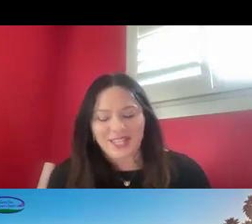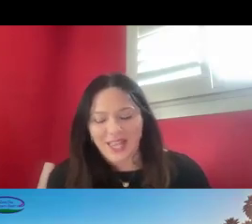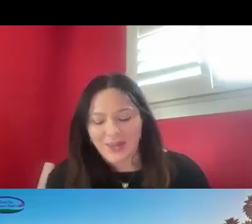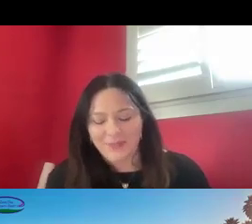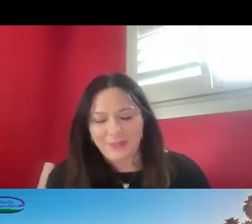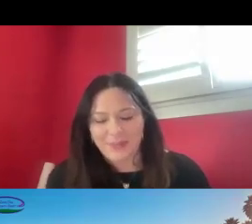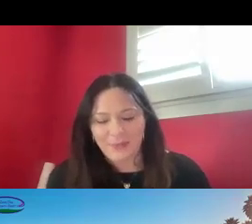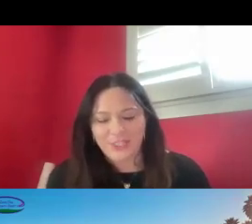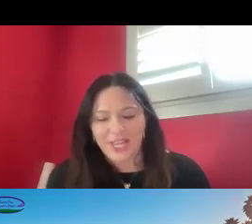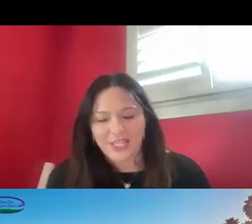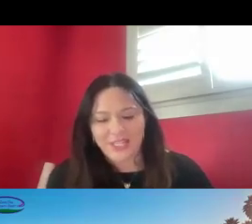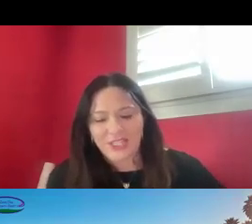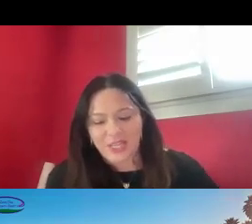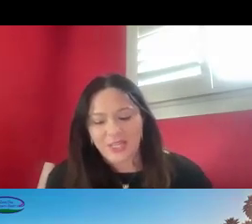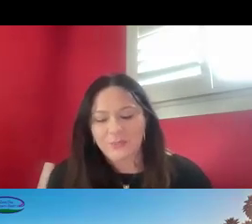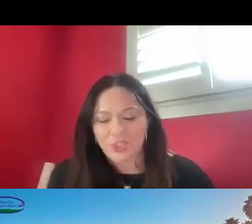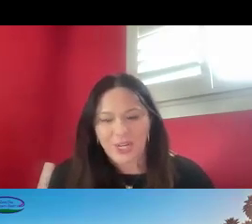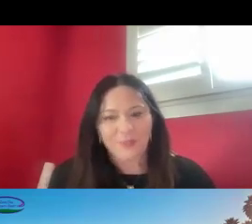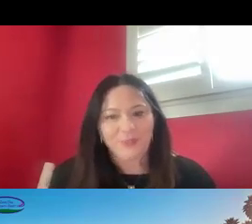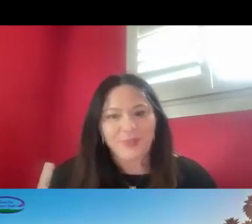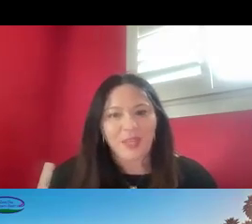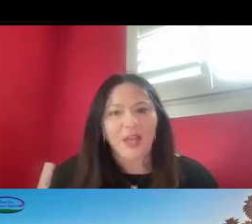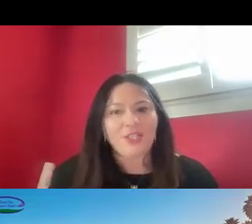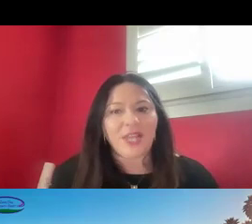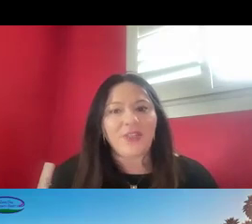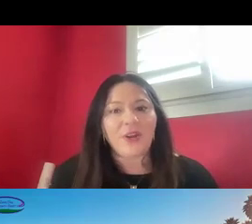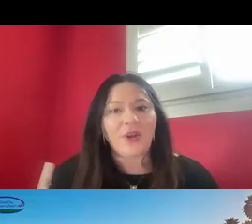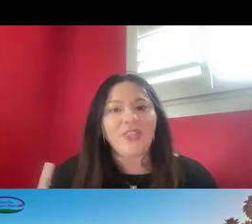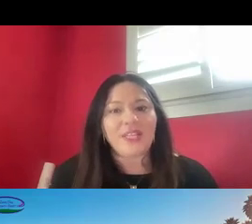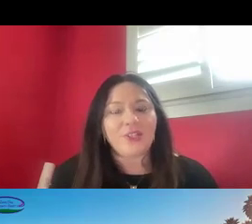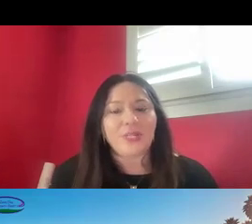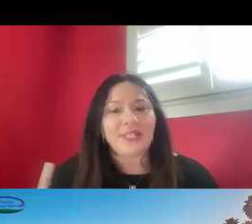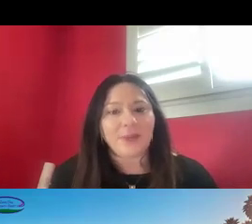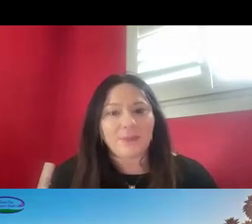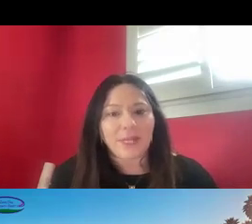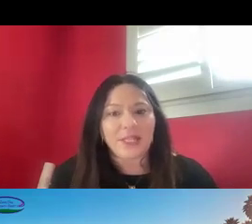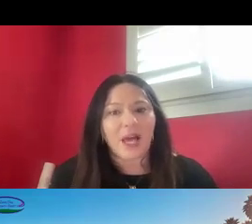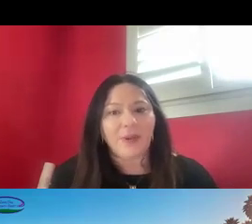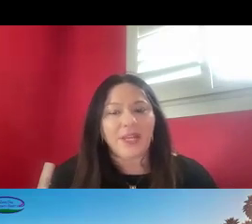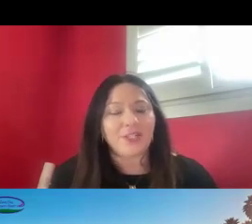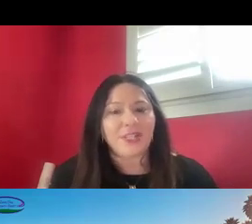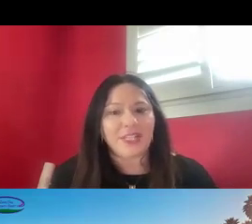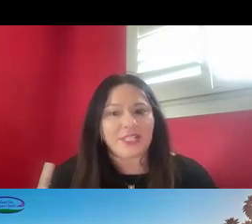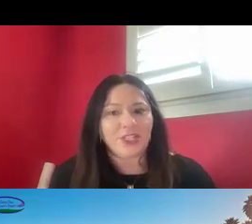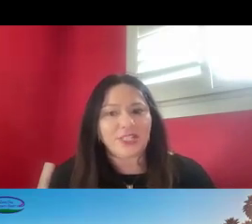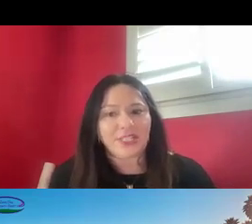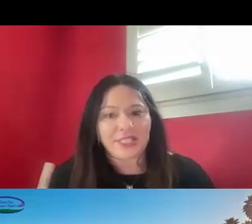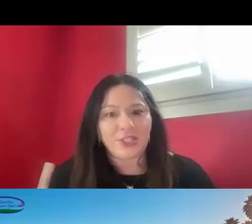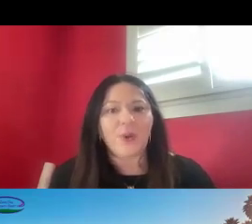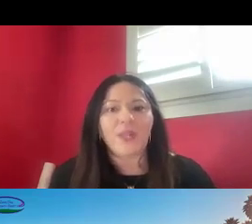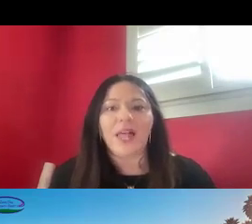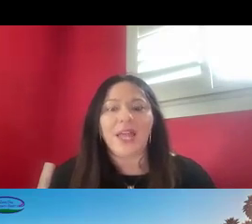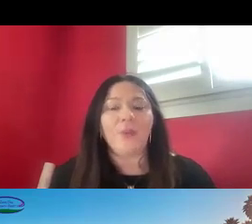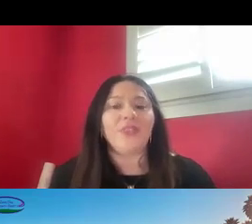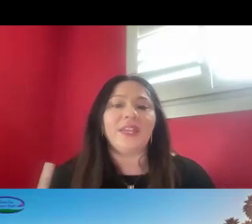Services Committee, which I chair. Together, these three subcommittees operate under the EDJCC